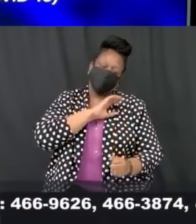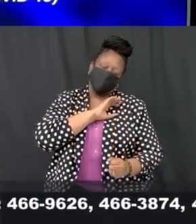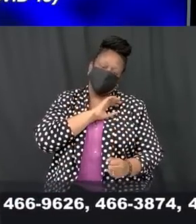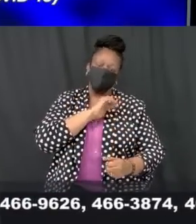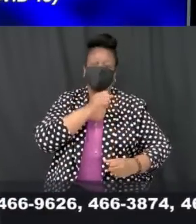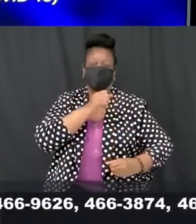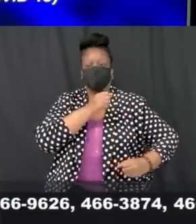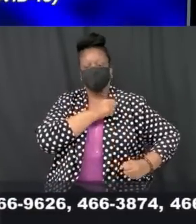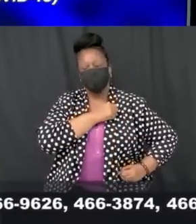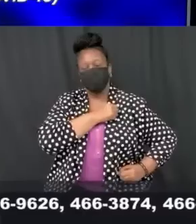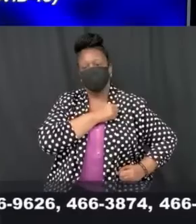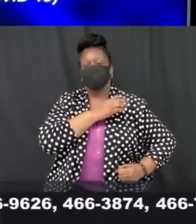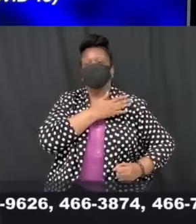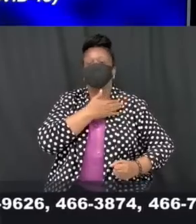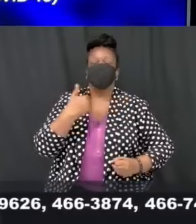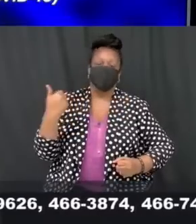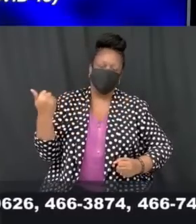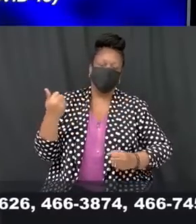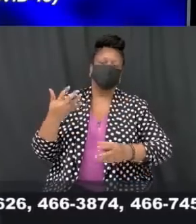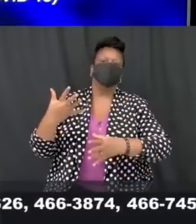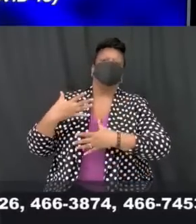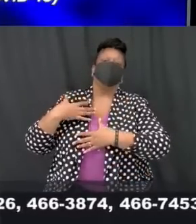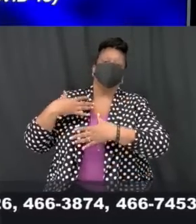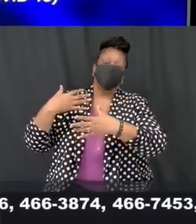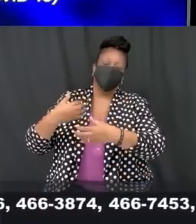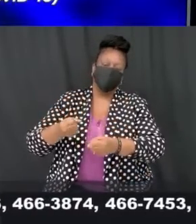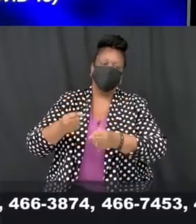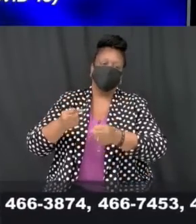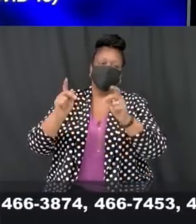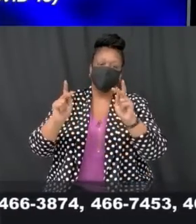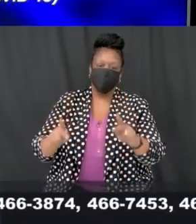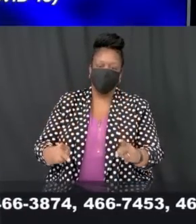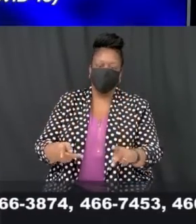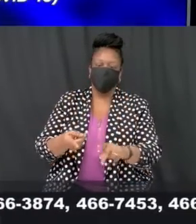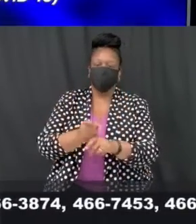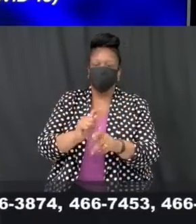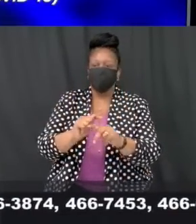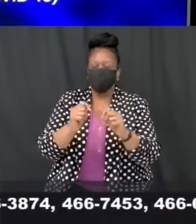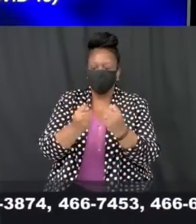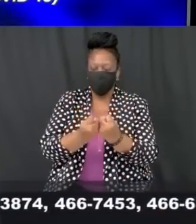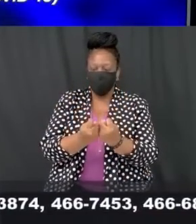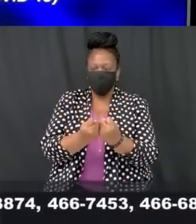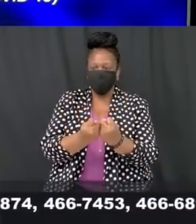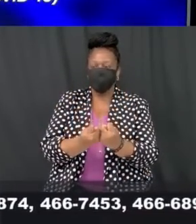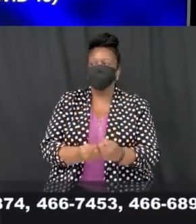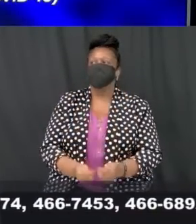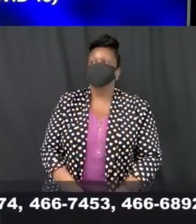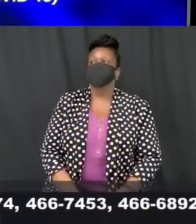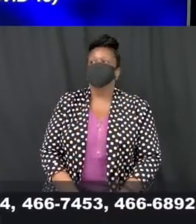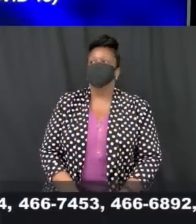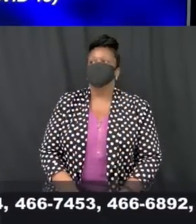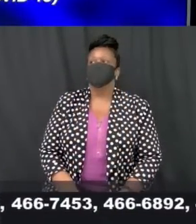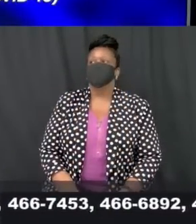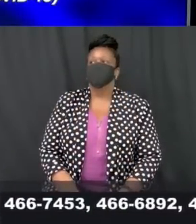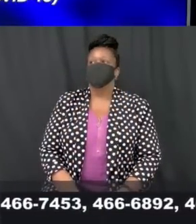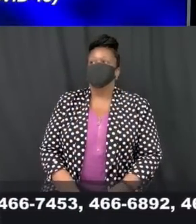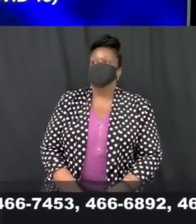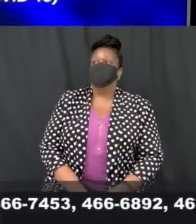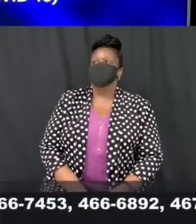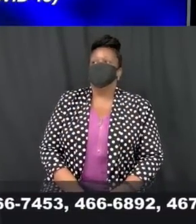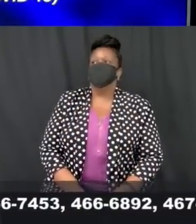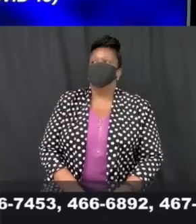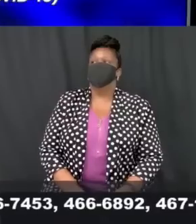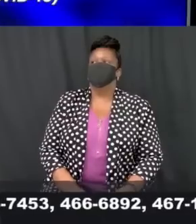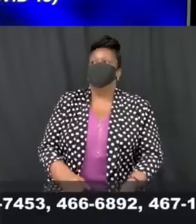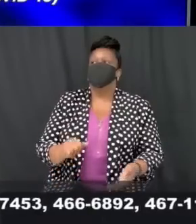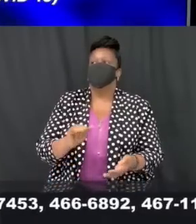and the health arm of the task force, has recommended to the federal